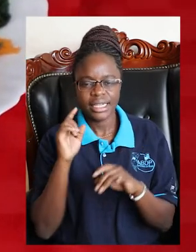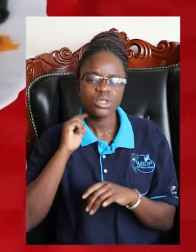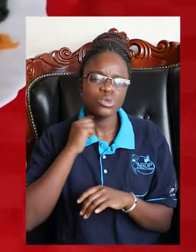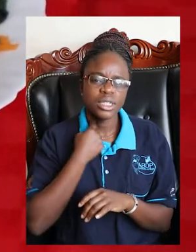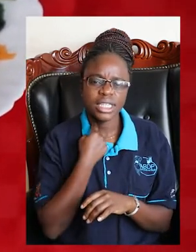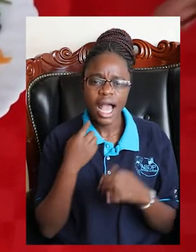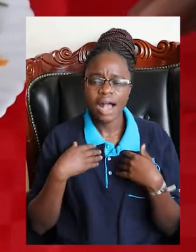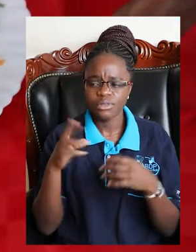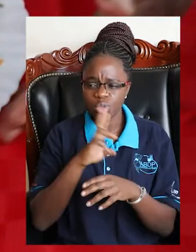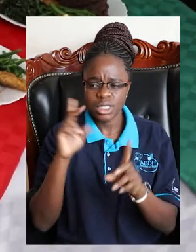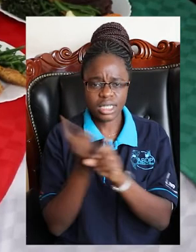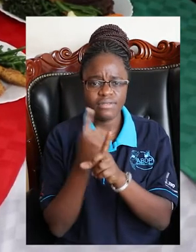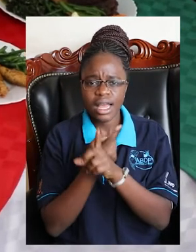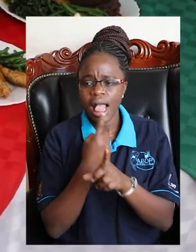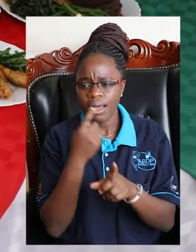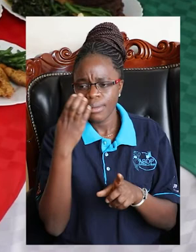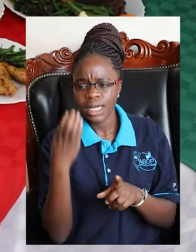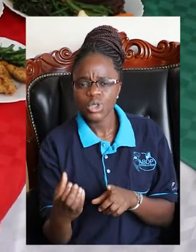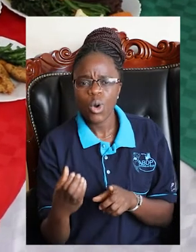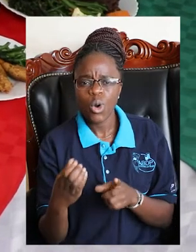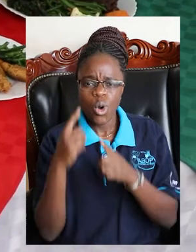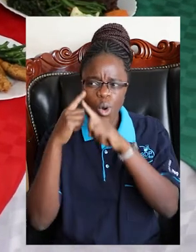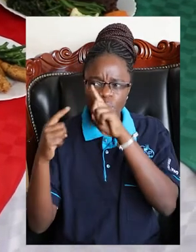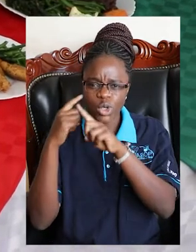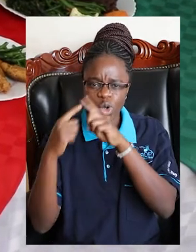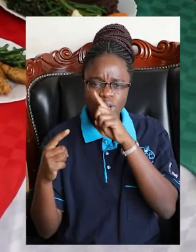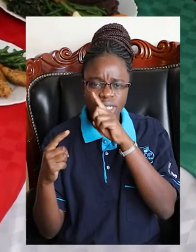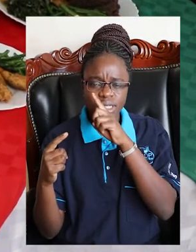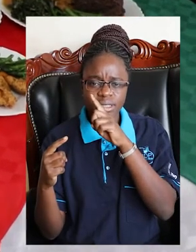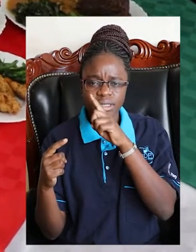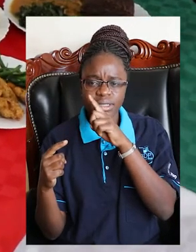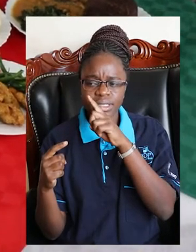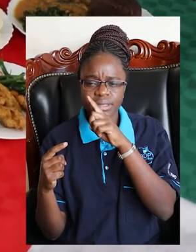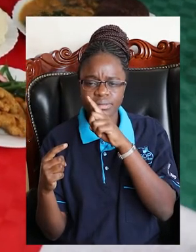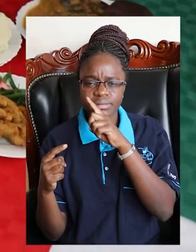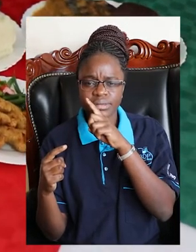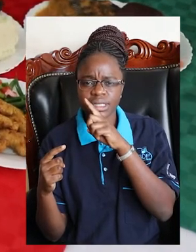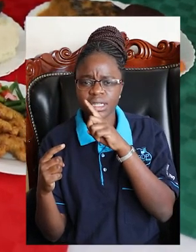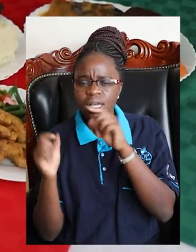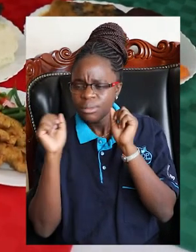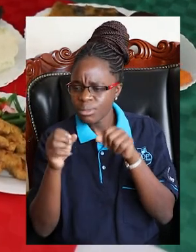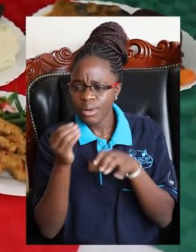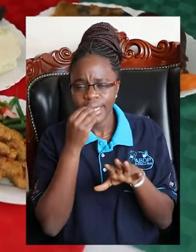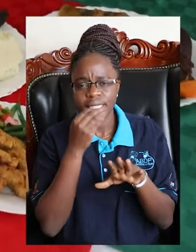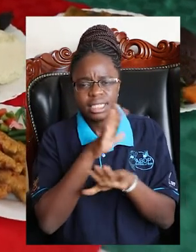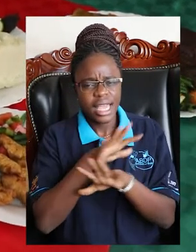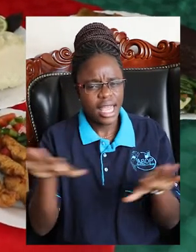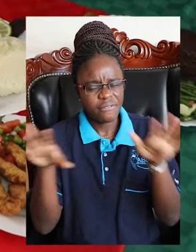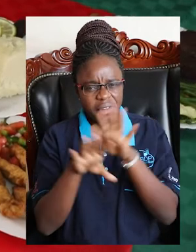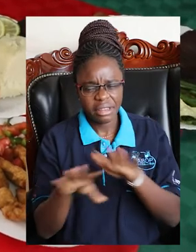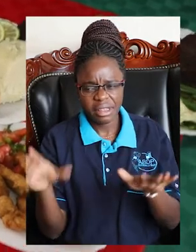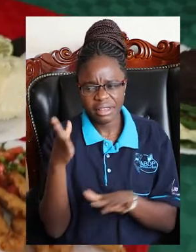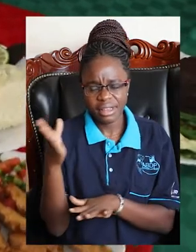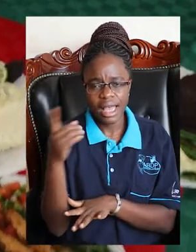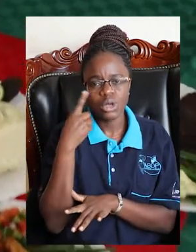garlic fish omena. And for fish omena, it is a very good type of fish that you can eat because you are eating everything. It's a